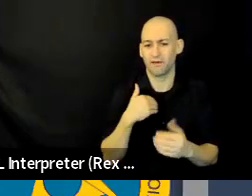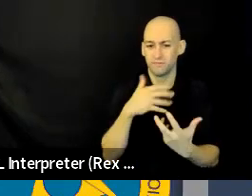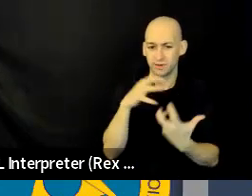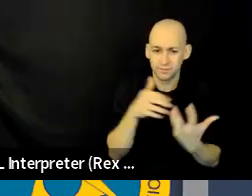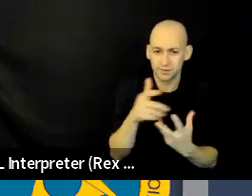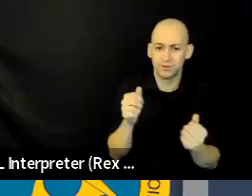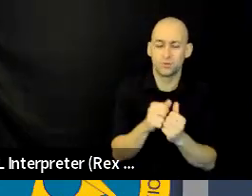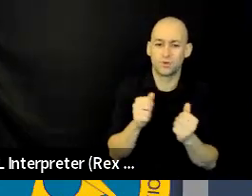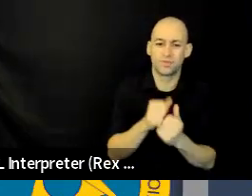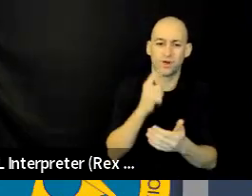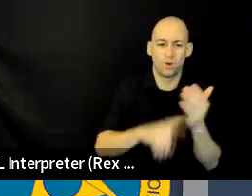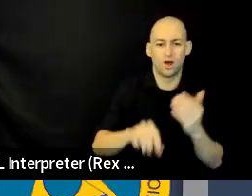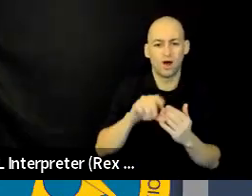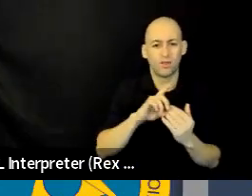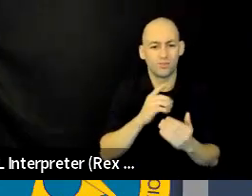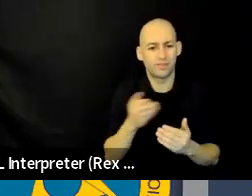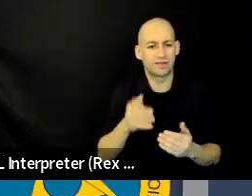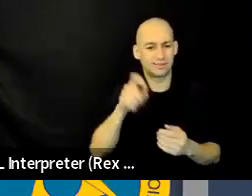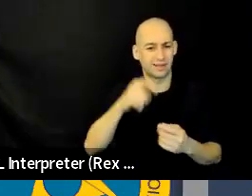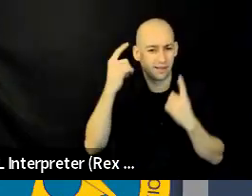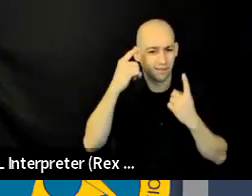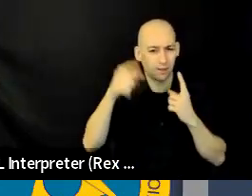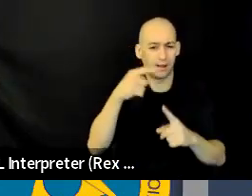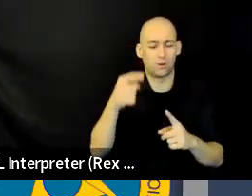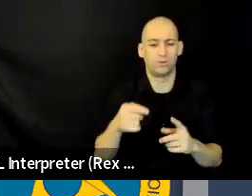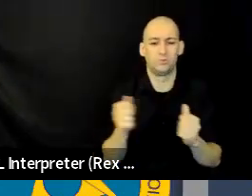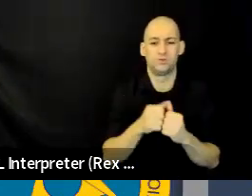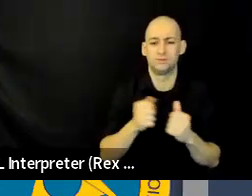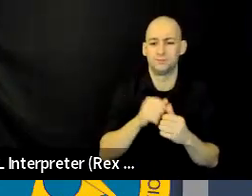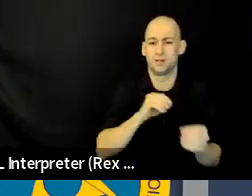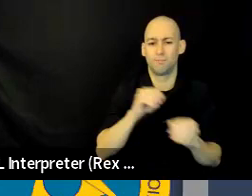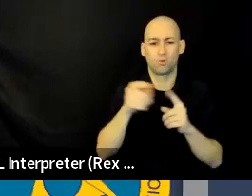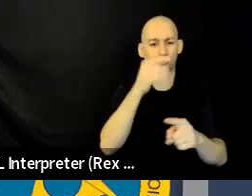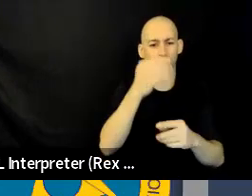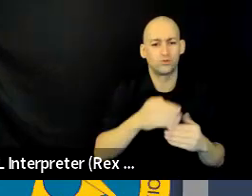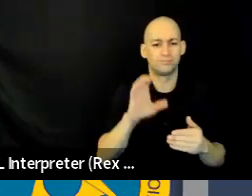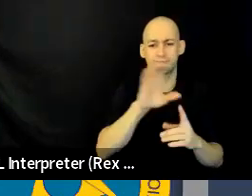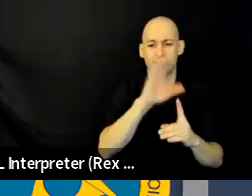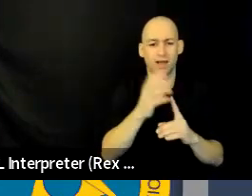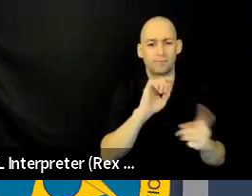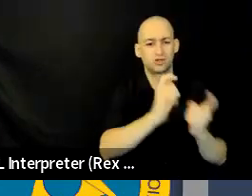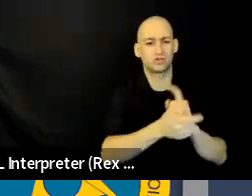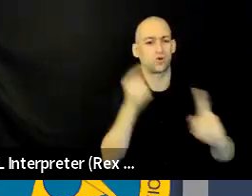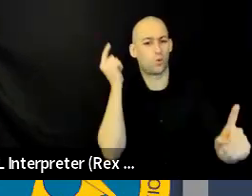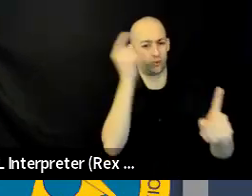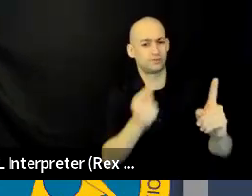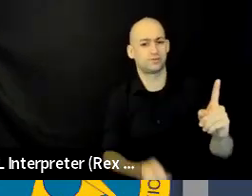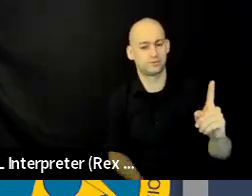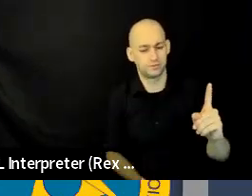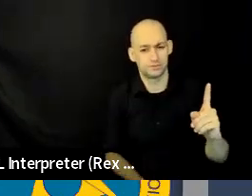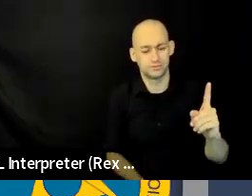in terms of what other things that we need to be considering to help us move towards our climate change goals. Yeah. Oh, and thank you